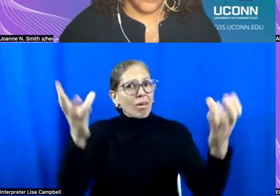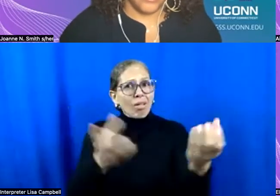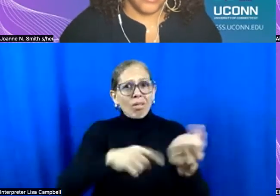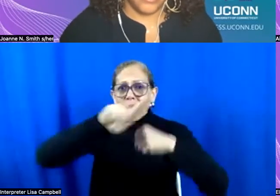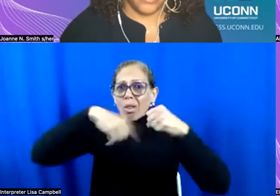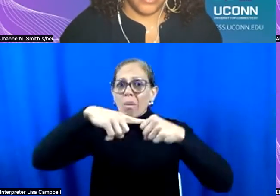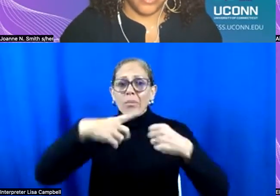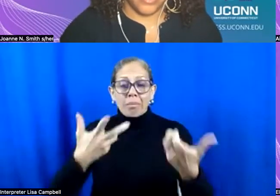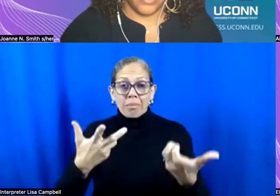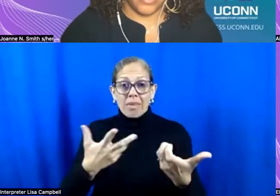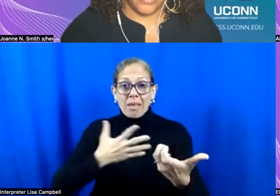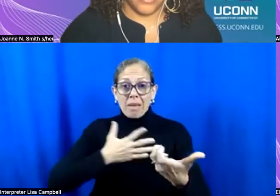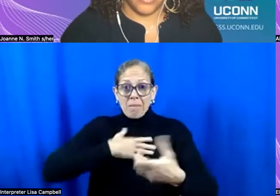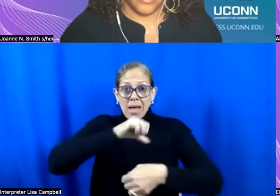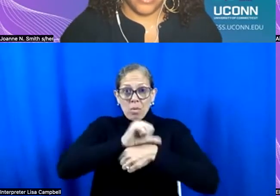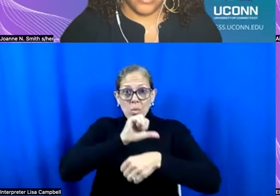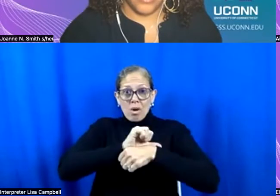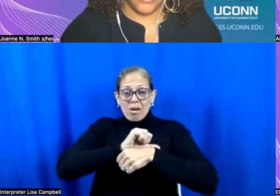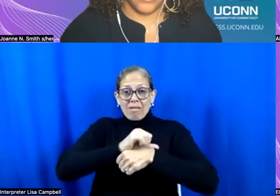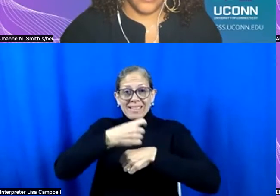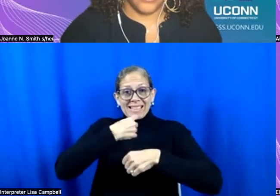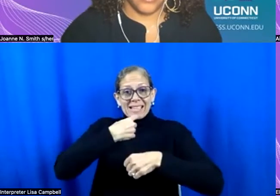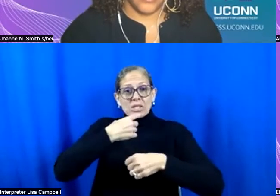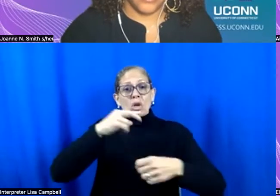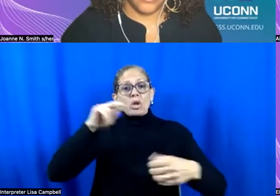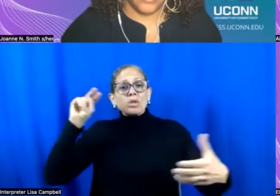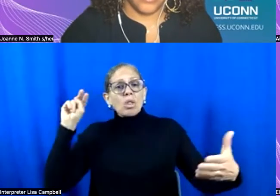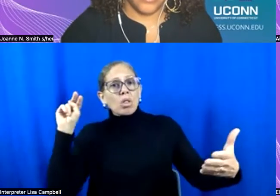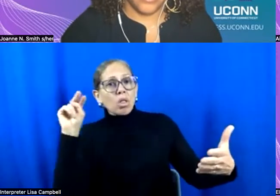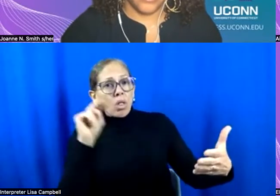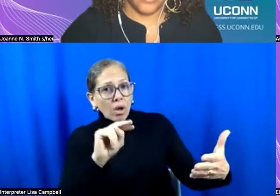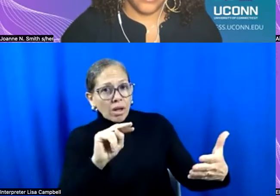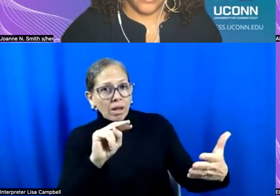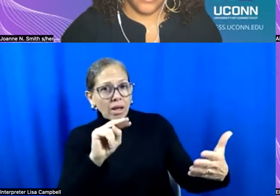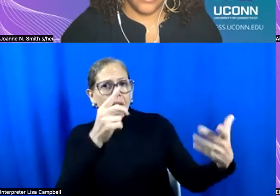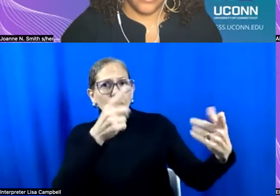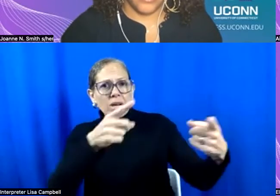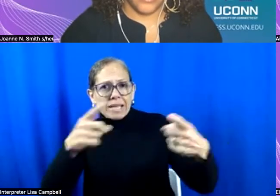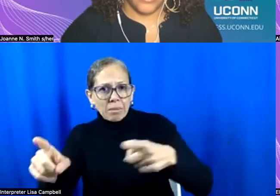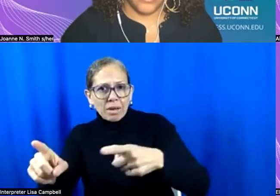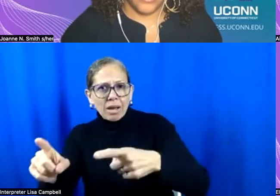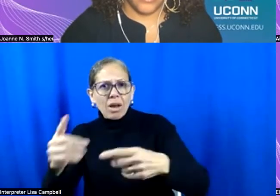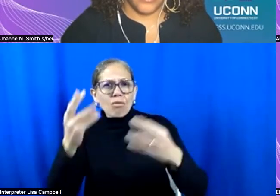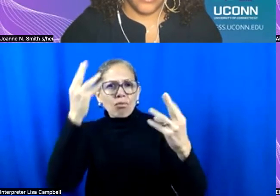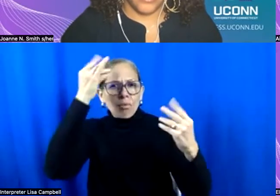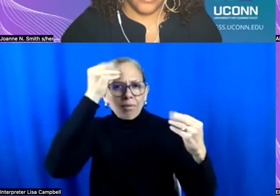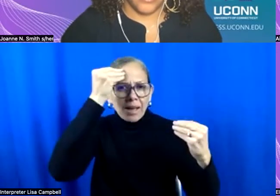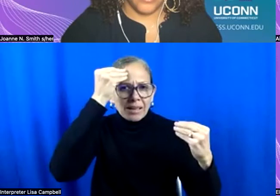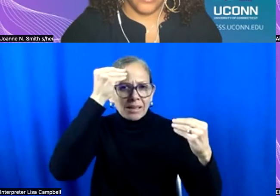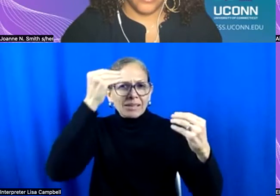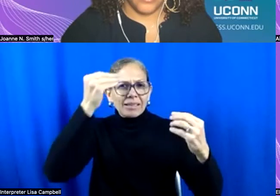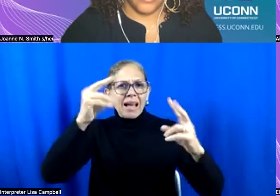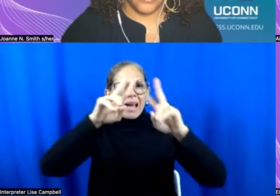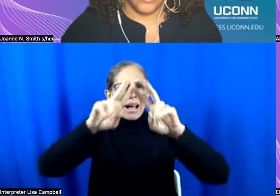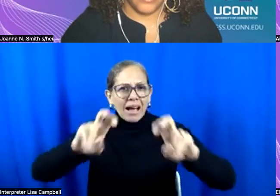that I've created asks you to look at it, think about it, reflect upon it, analyze it through the lived